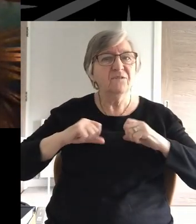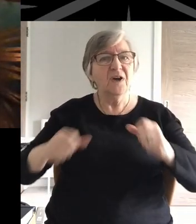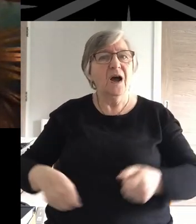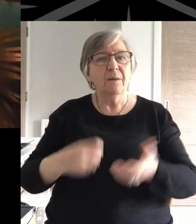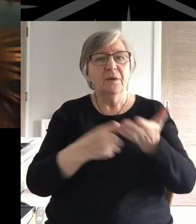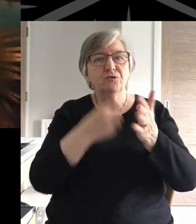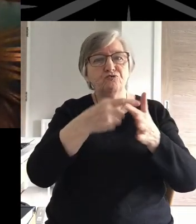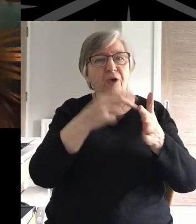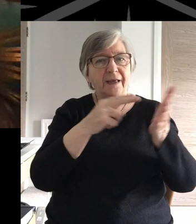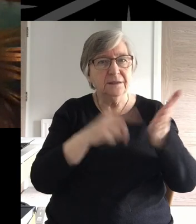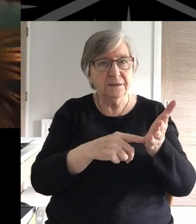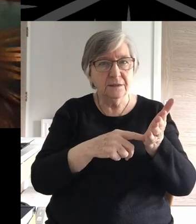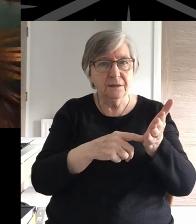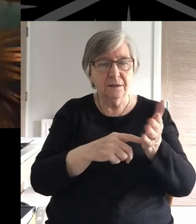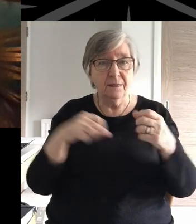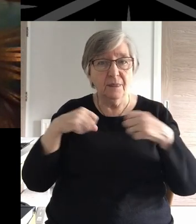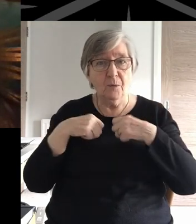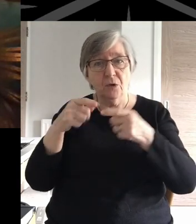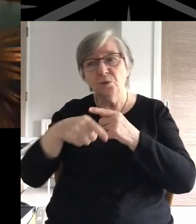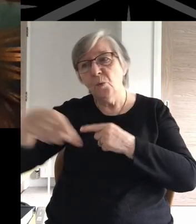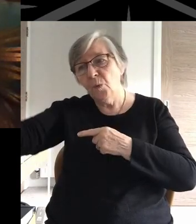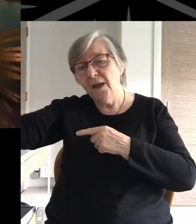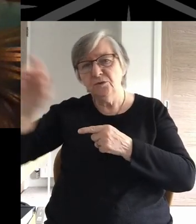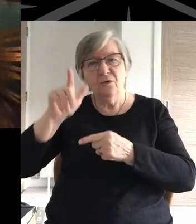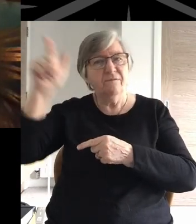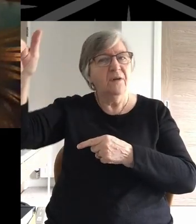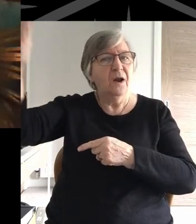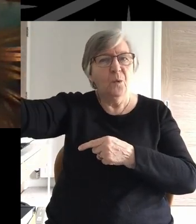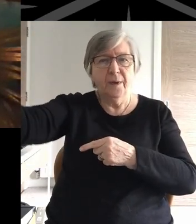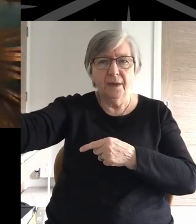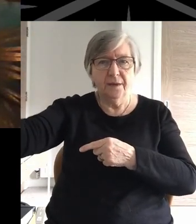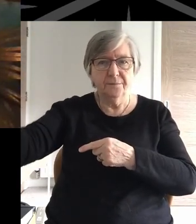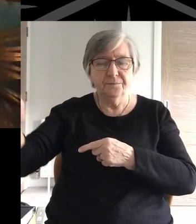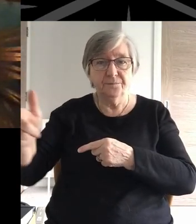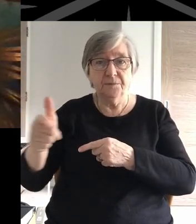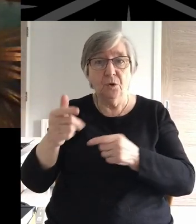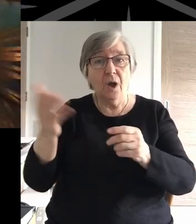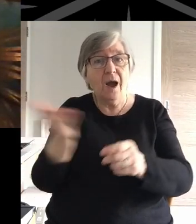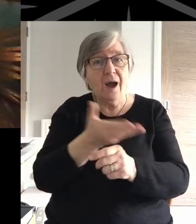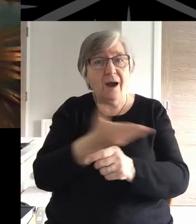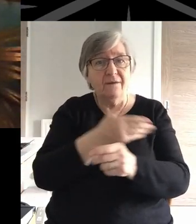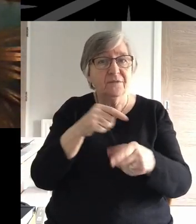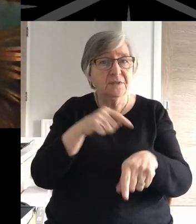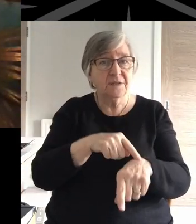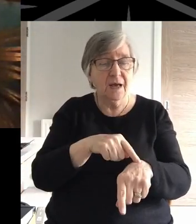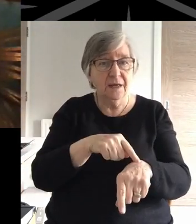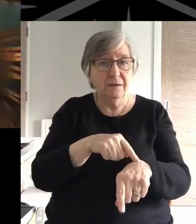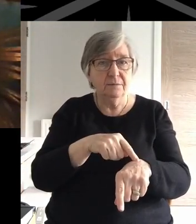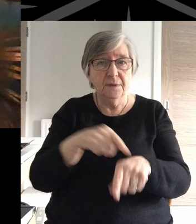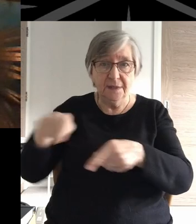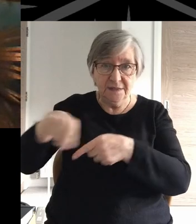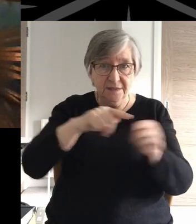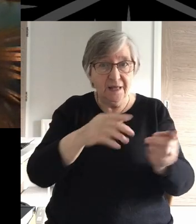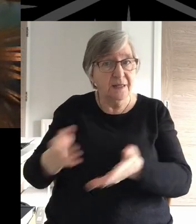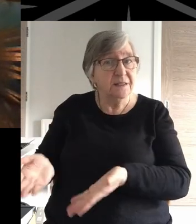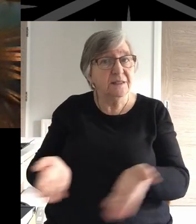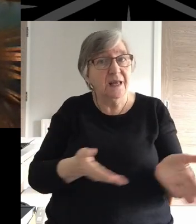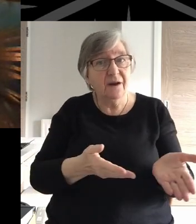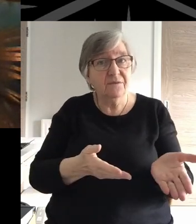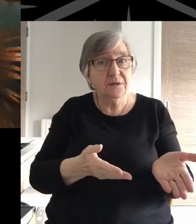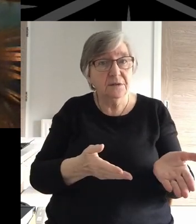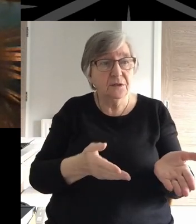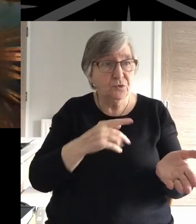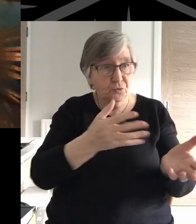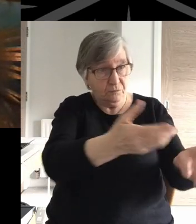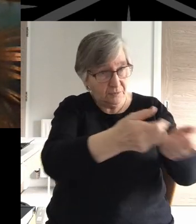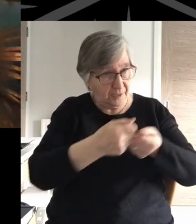dressers, and went into a far country for a long time. Now at vintage time, he sent a servant to the